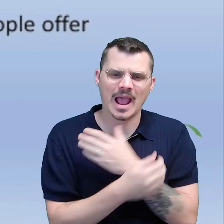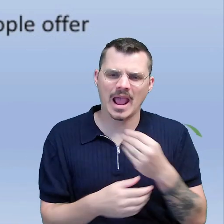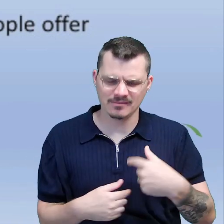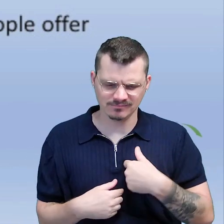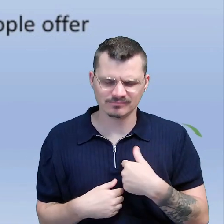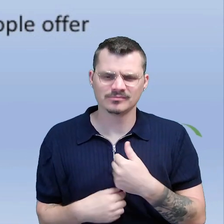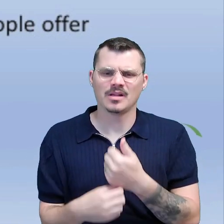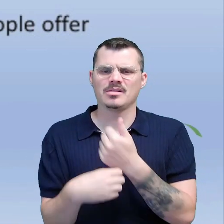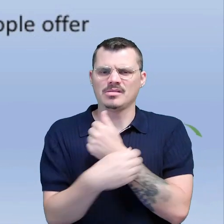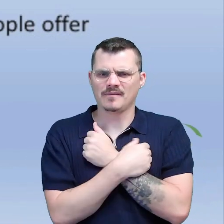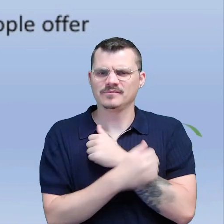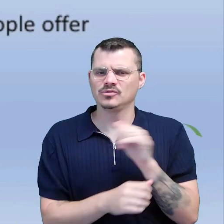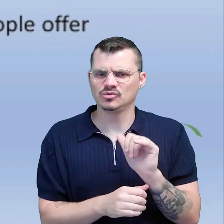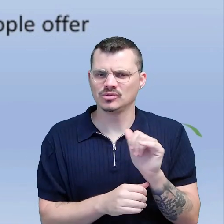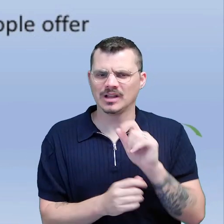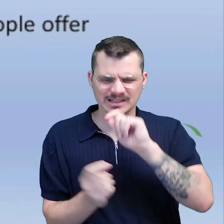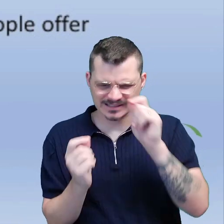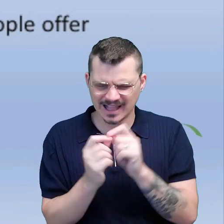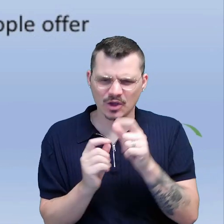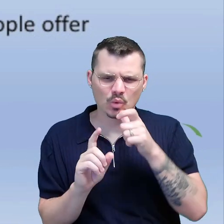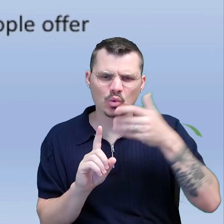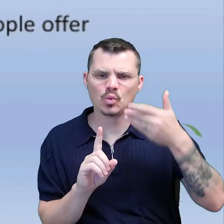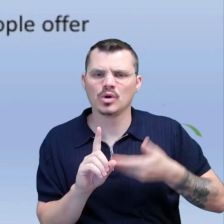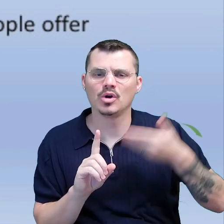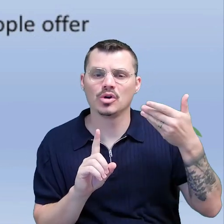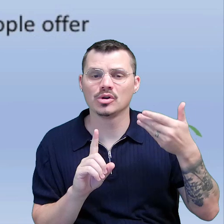loved exactly how they are.